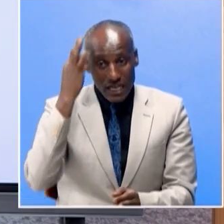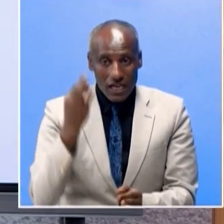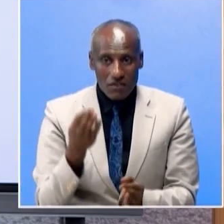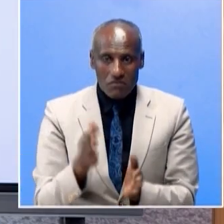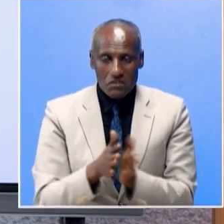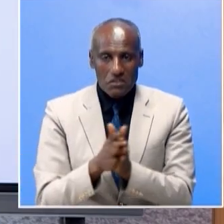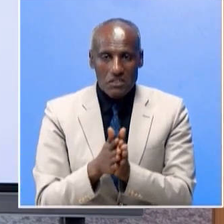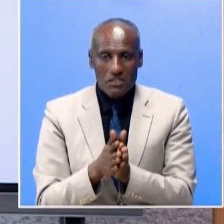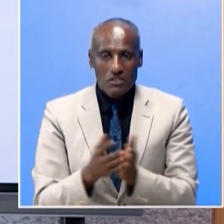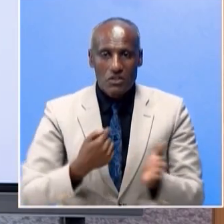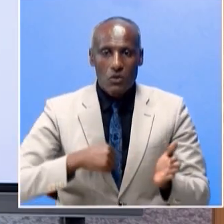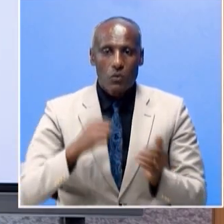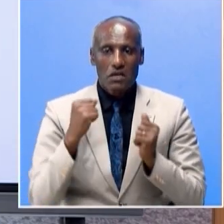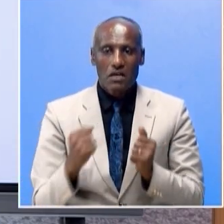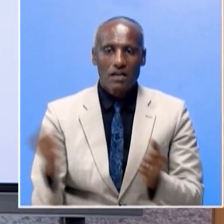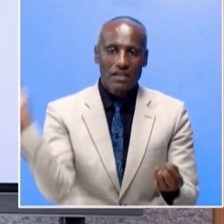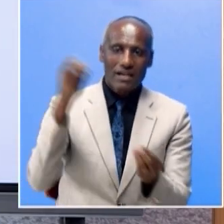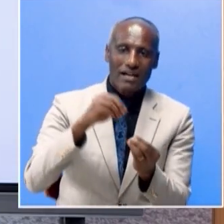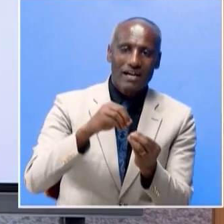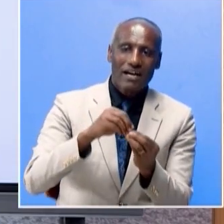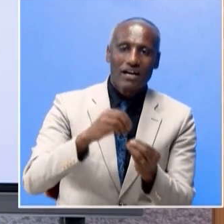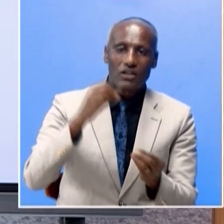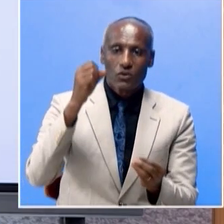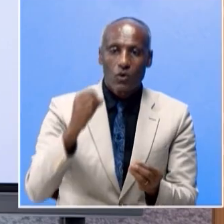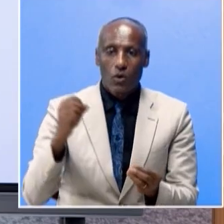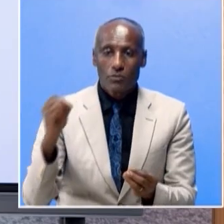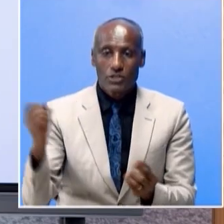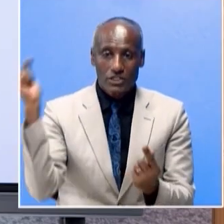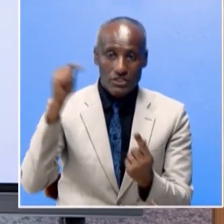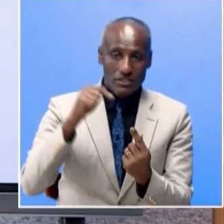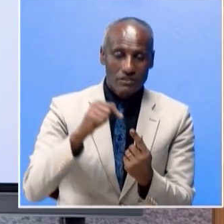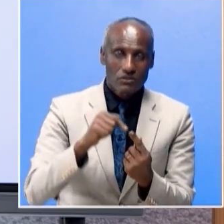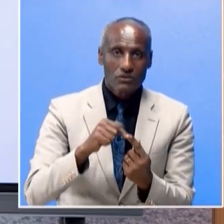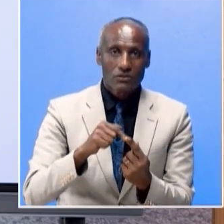also we talked about kinds of sentence, just like statement,